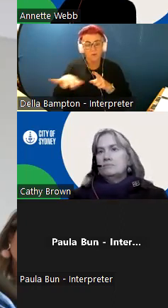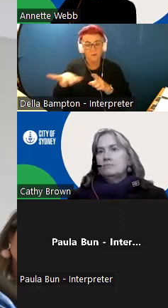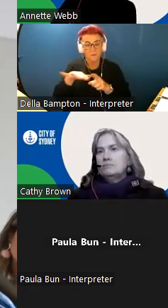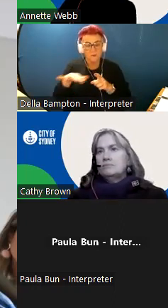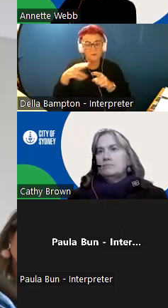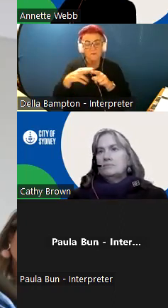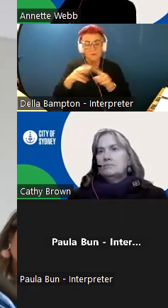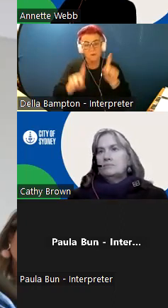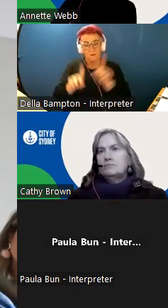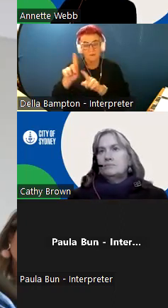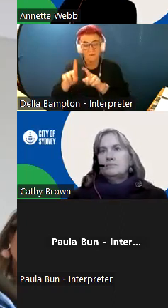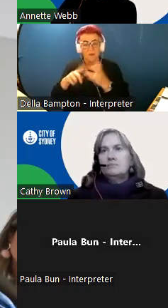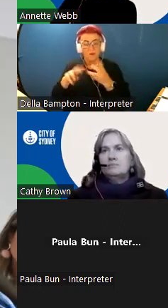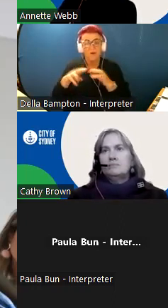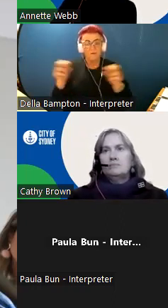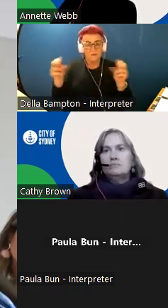Sydney.